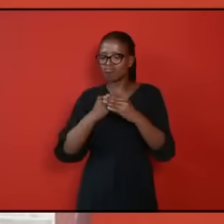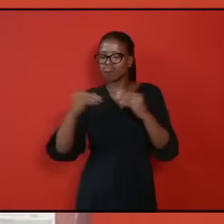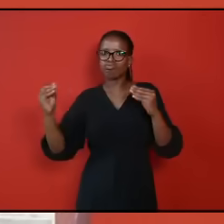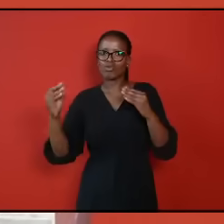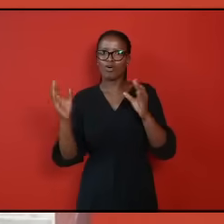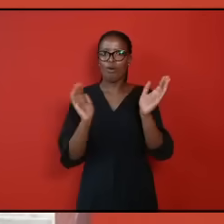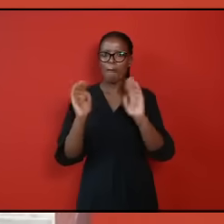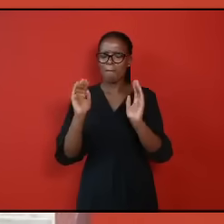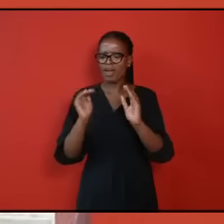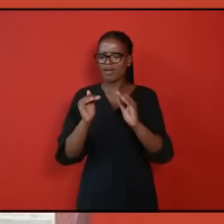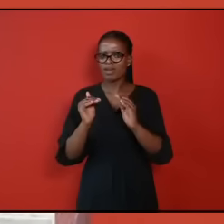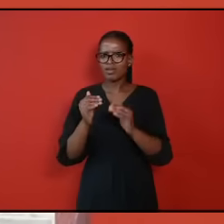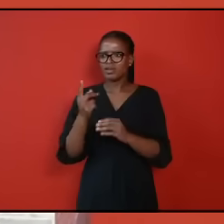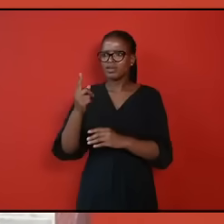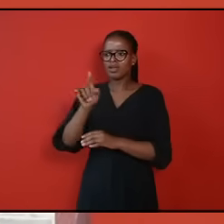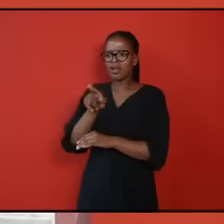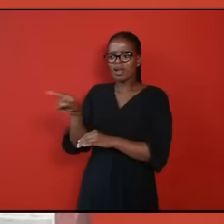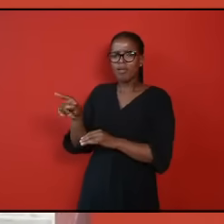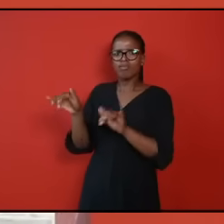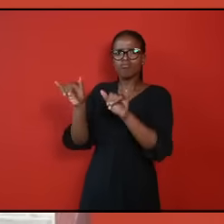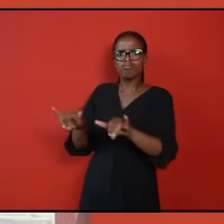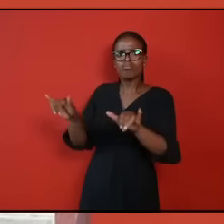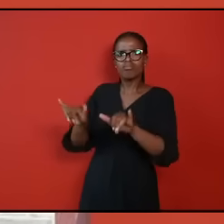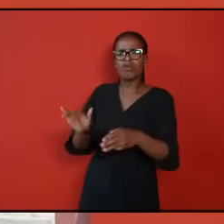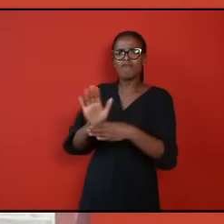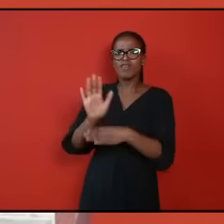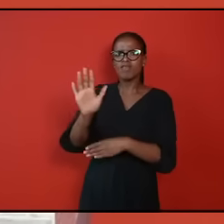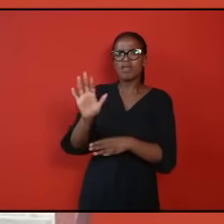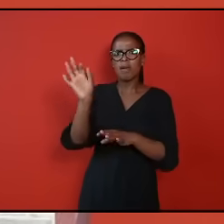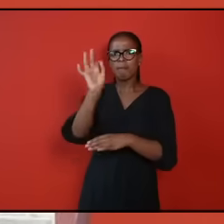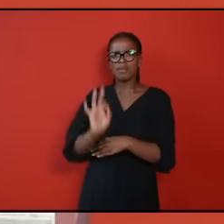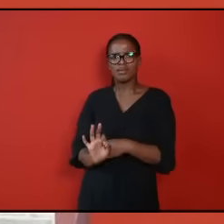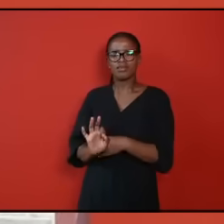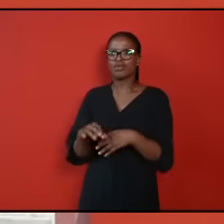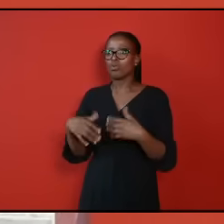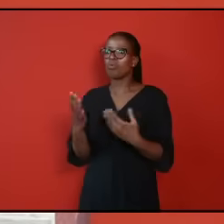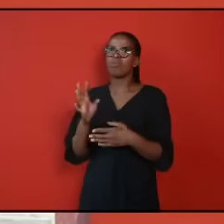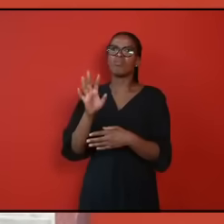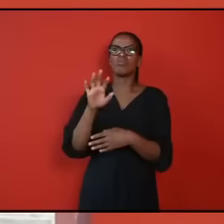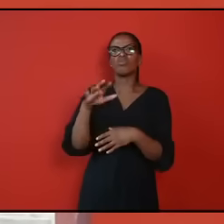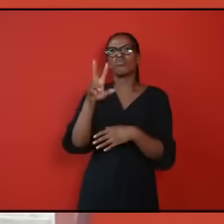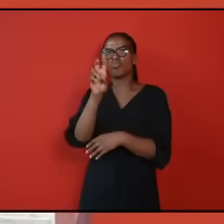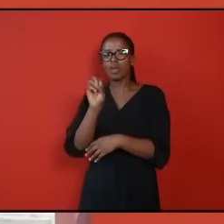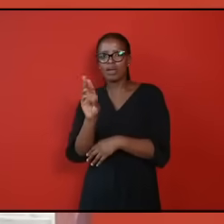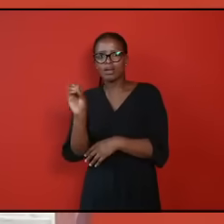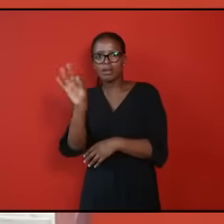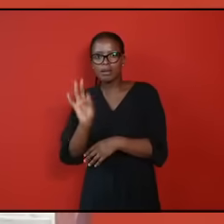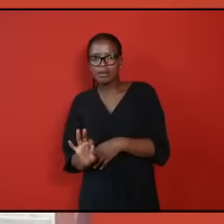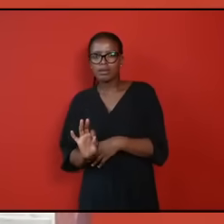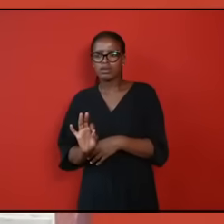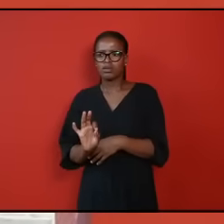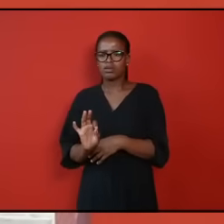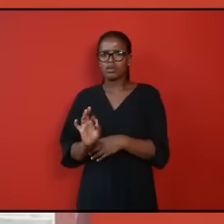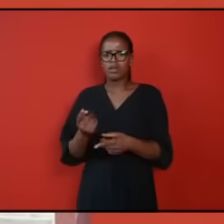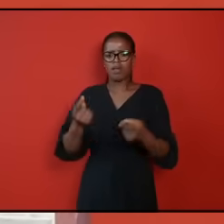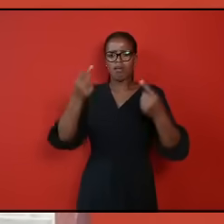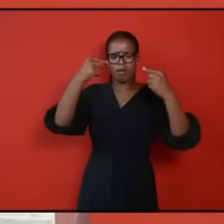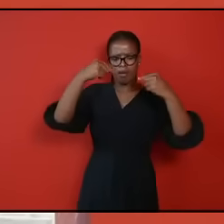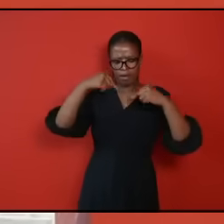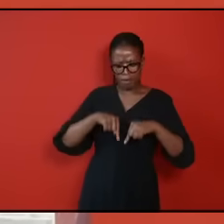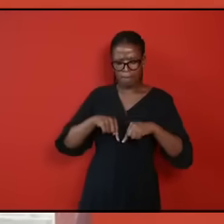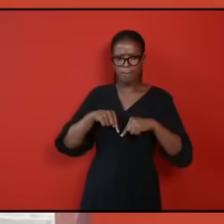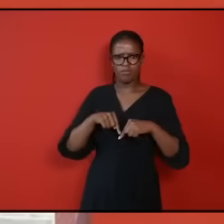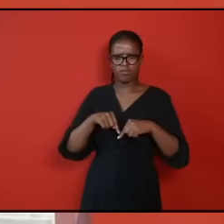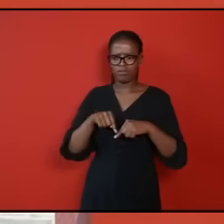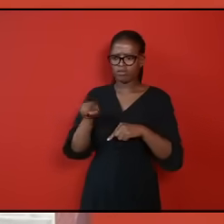These ones were heading for 15%, 15, 20%. And then they come and want to undermine a person who rescued